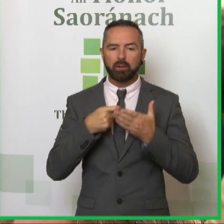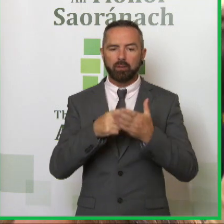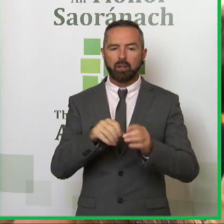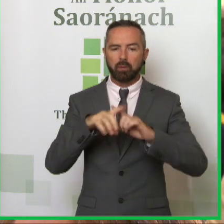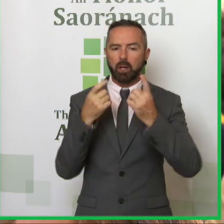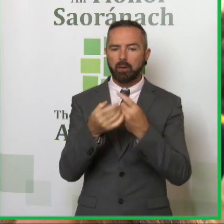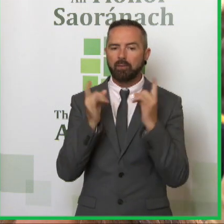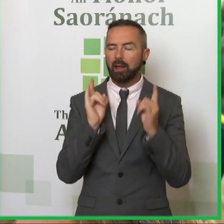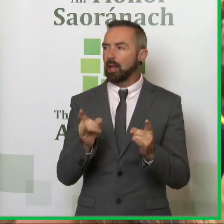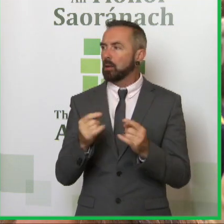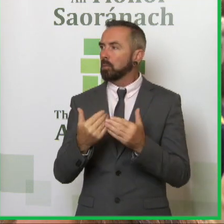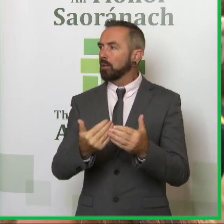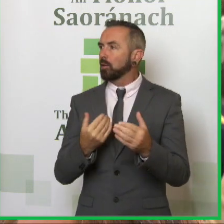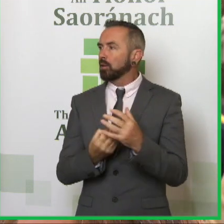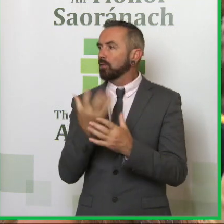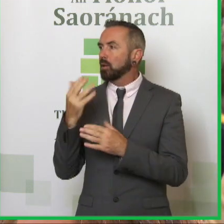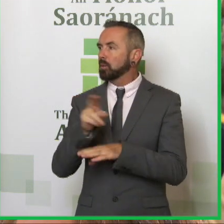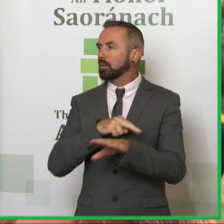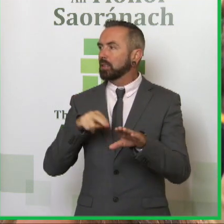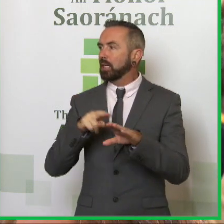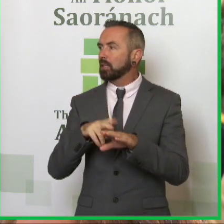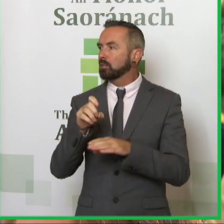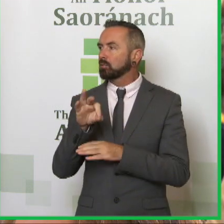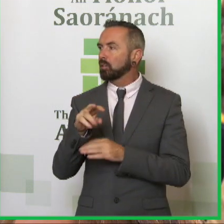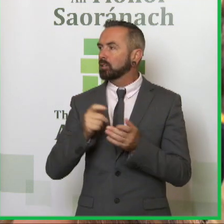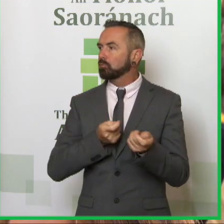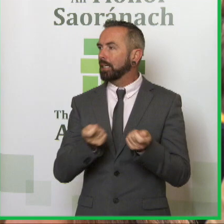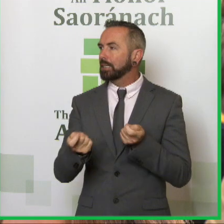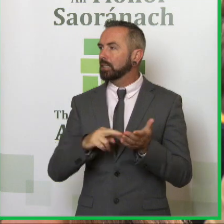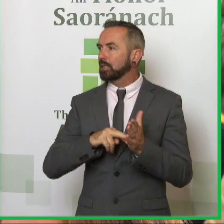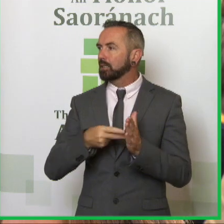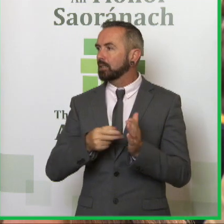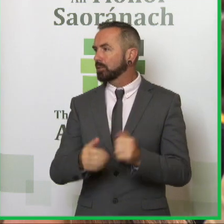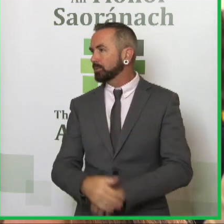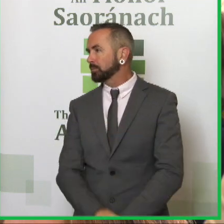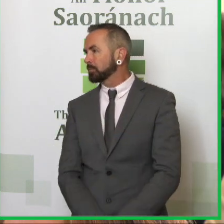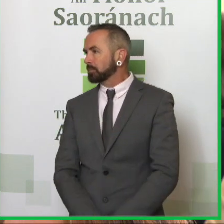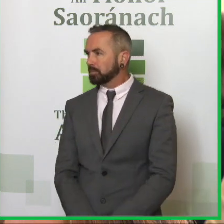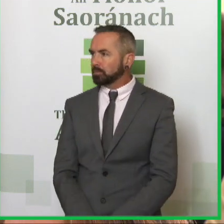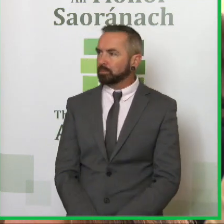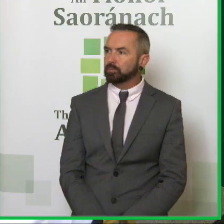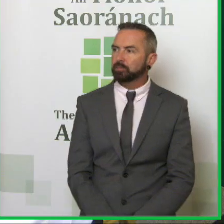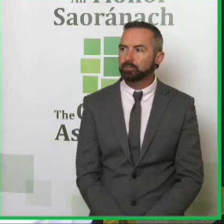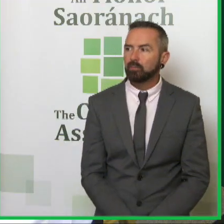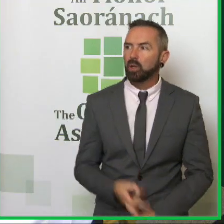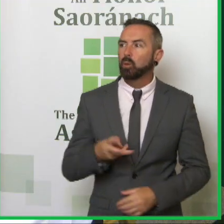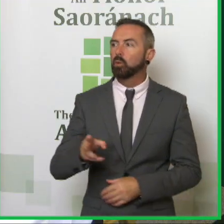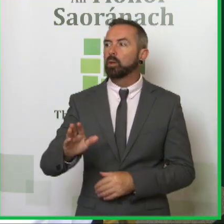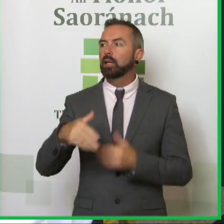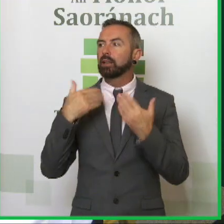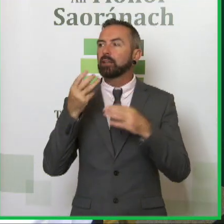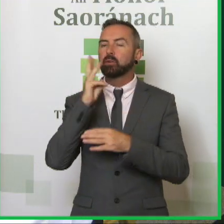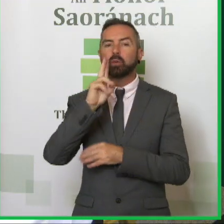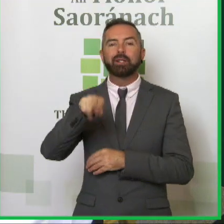development of the next national drug strategy. Okay. And following... and we'll leave next out, just be consistent with everything